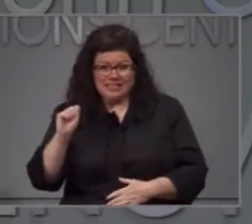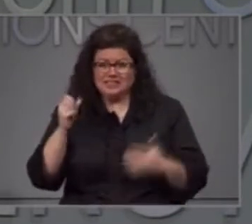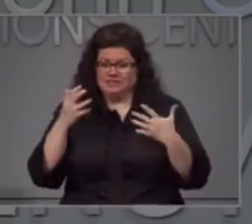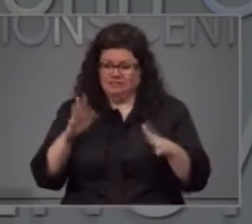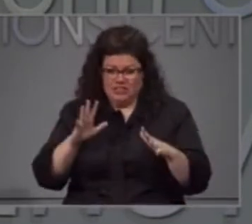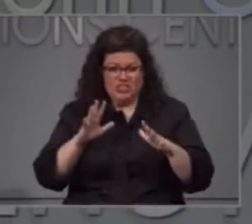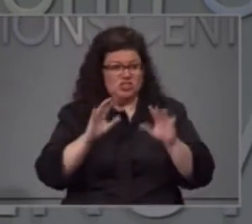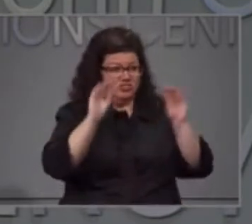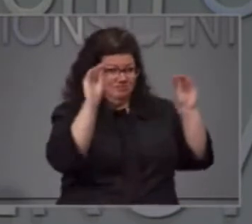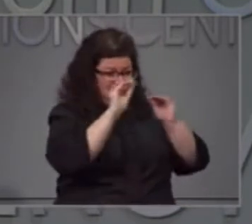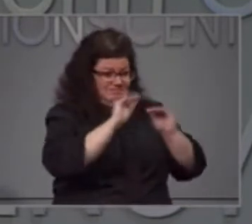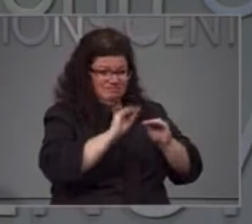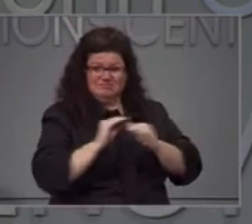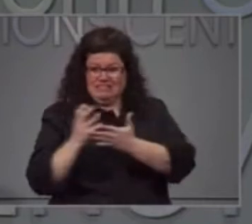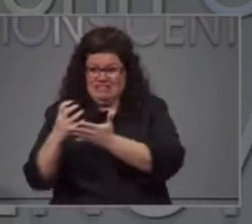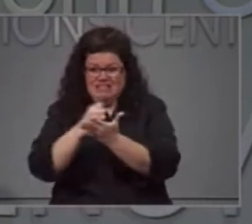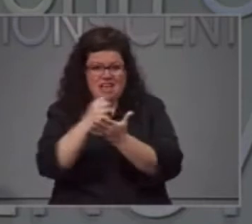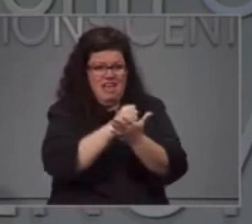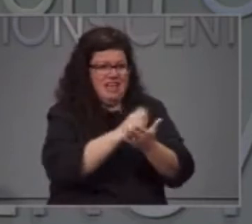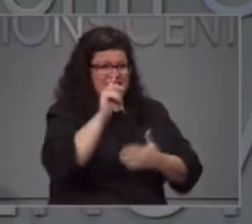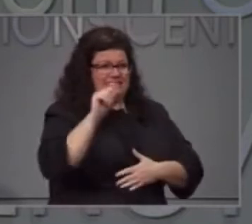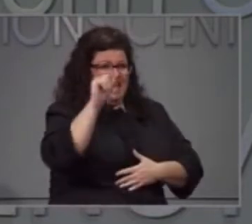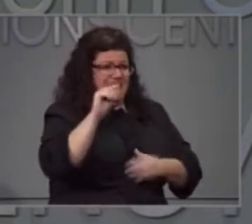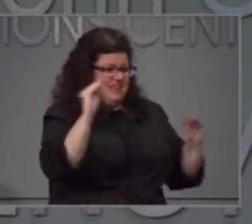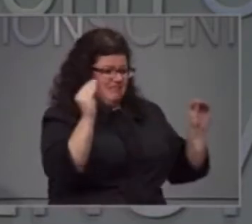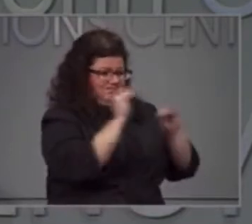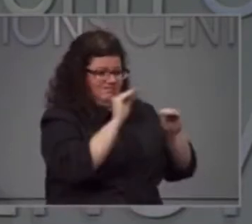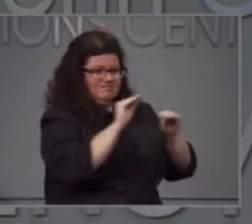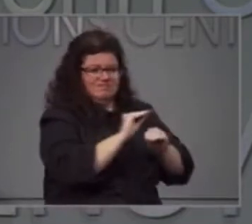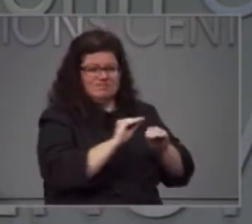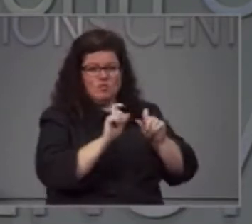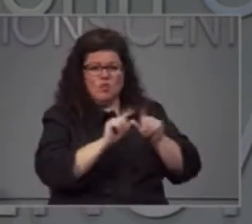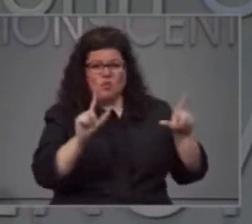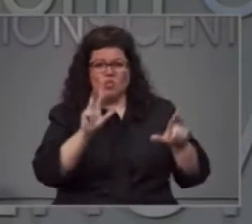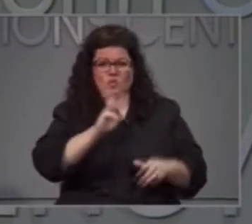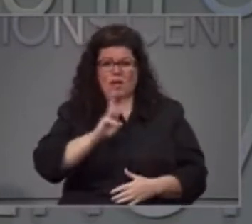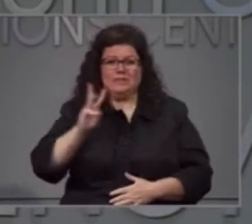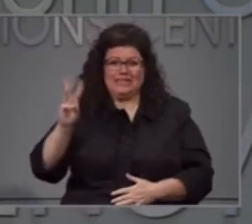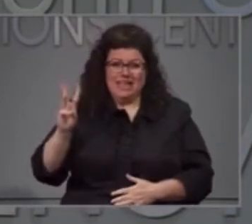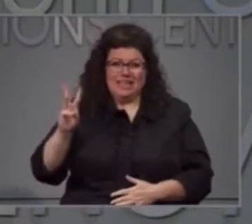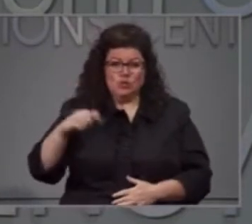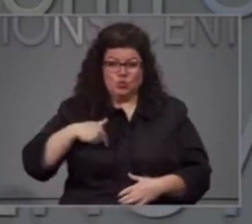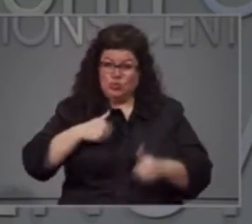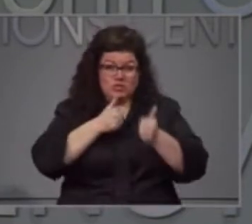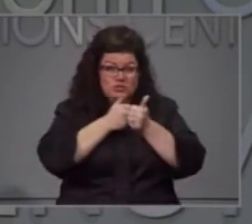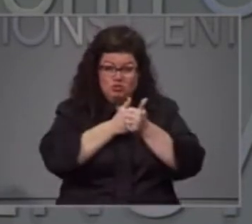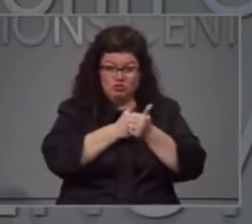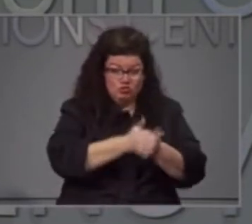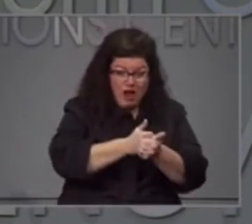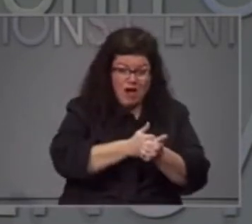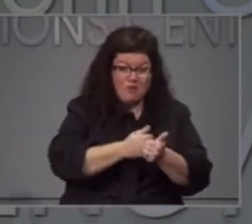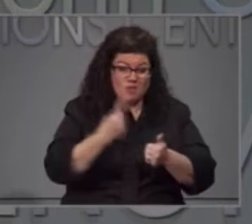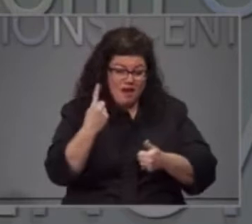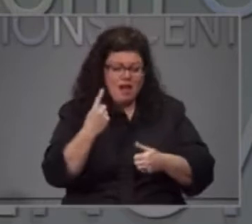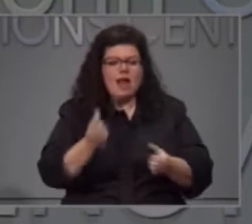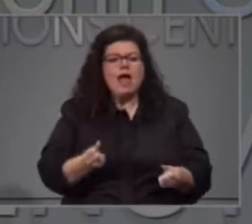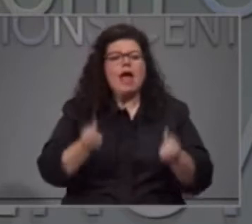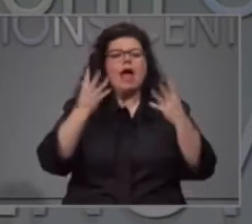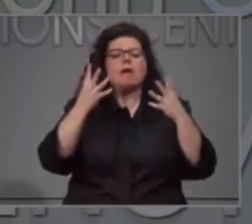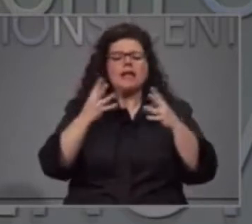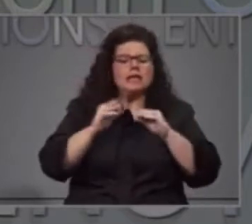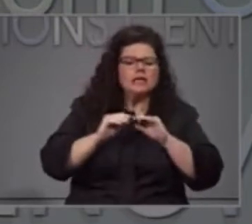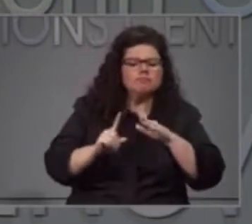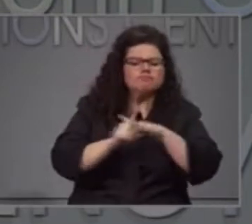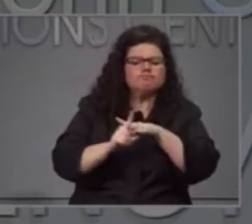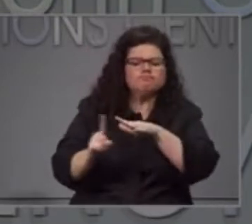data to its public dashboard. One of the items being tracked and shared is the number of